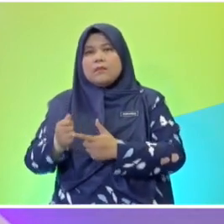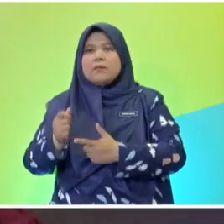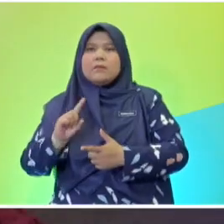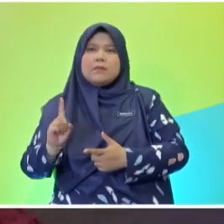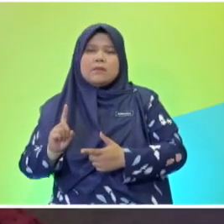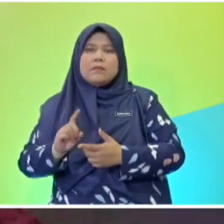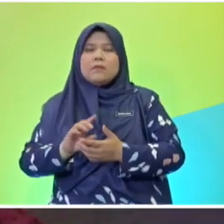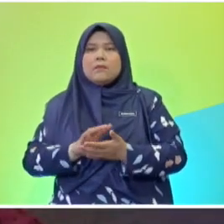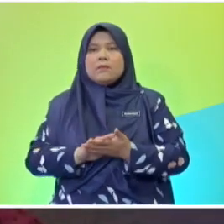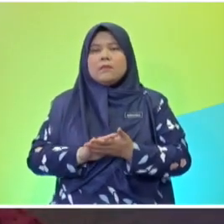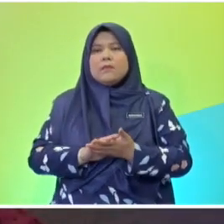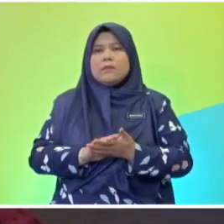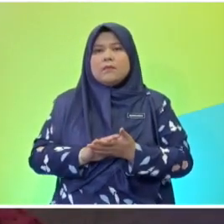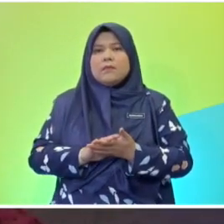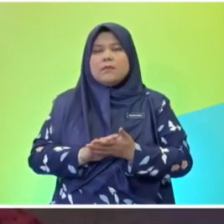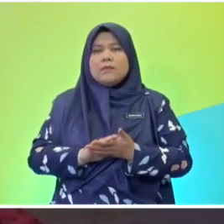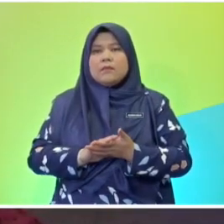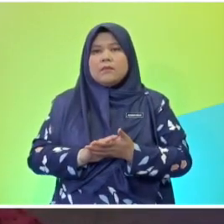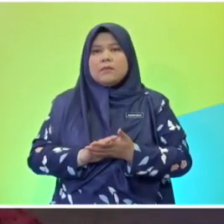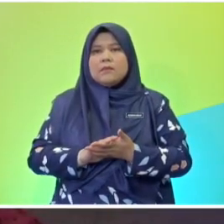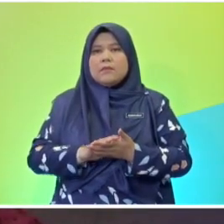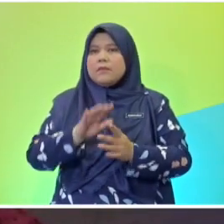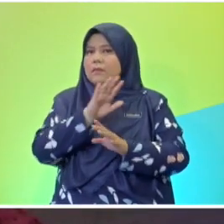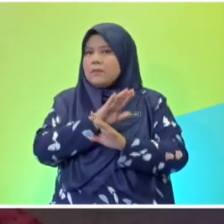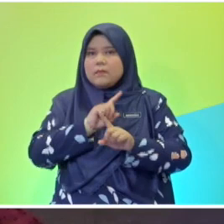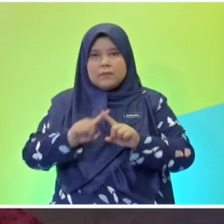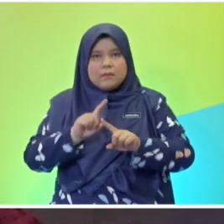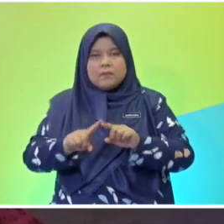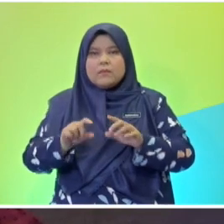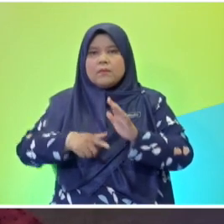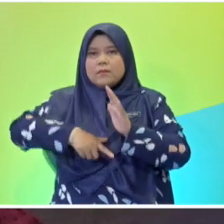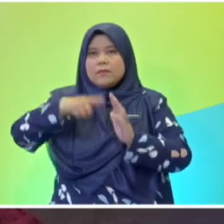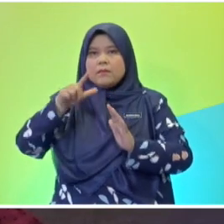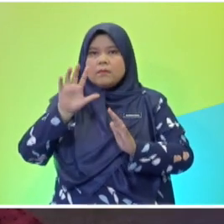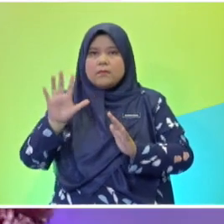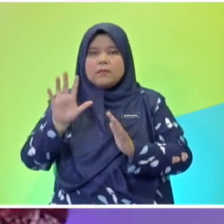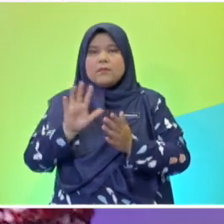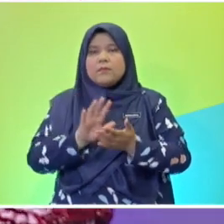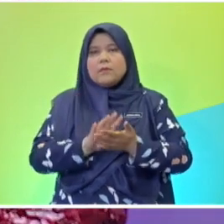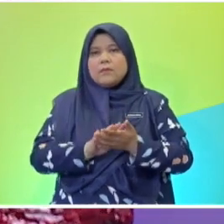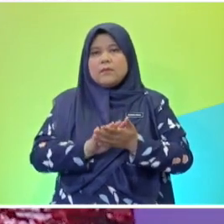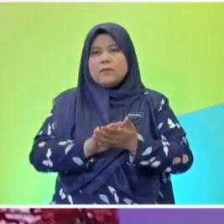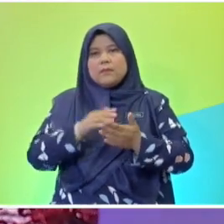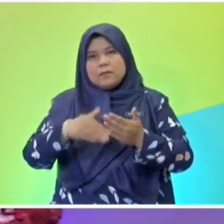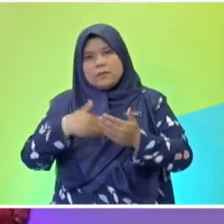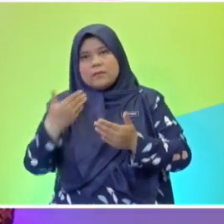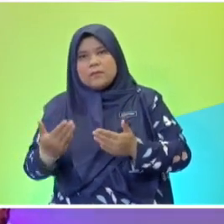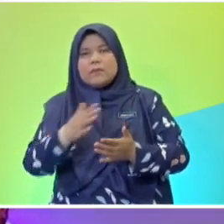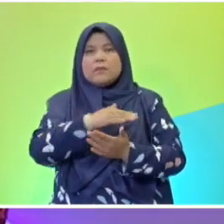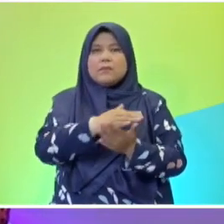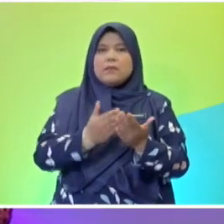Okay, understood. Okay, remember, not more than 5 words. Not more than 5 words. Okay, got it. All right, moving on to part